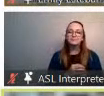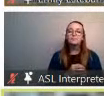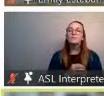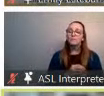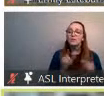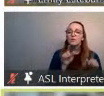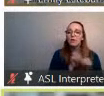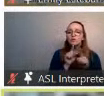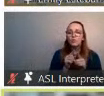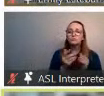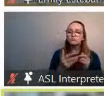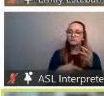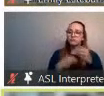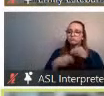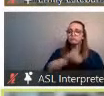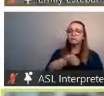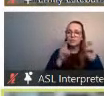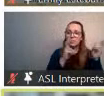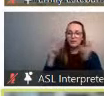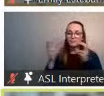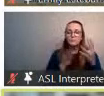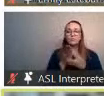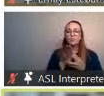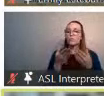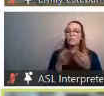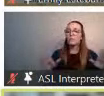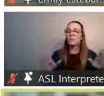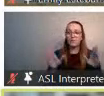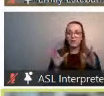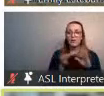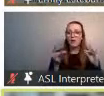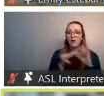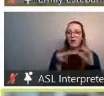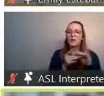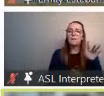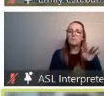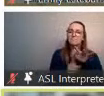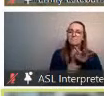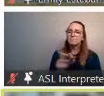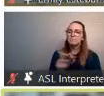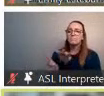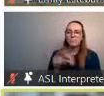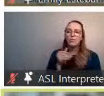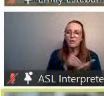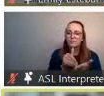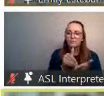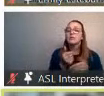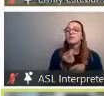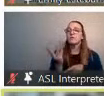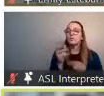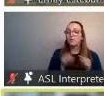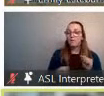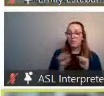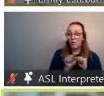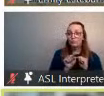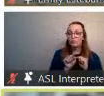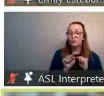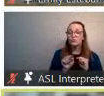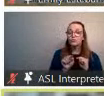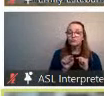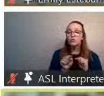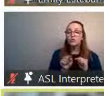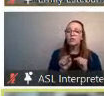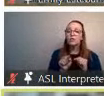additional themes through the public comment, and specifically a few of those were